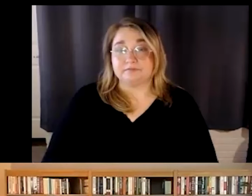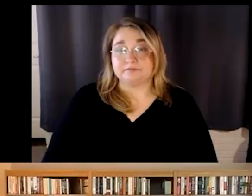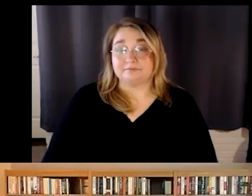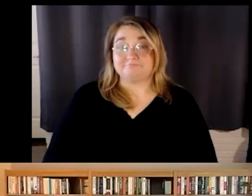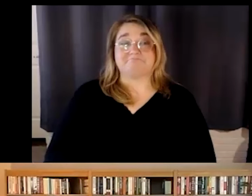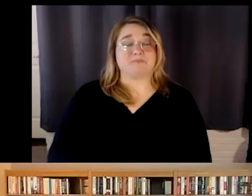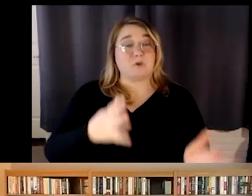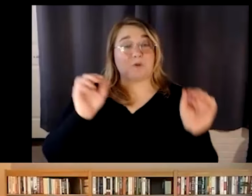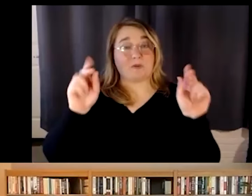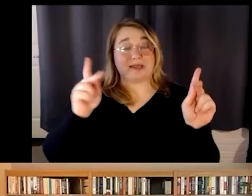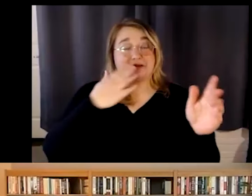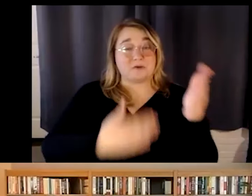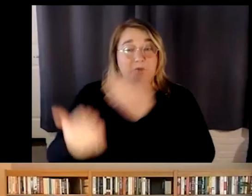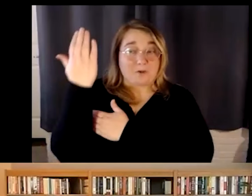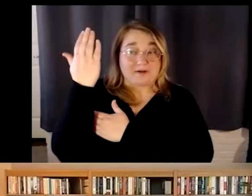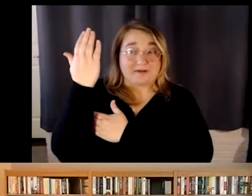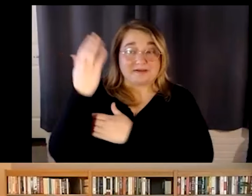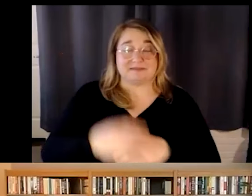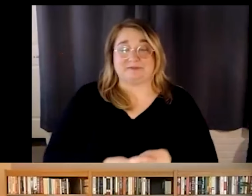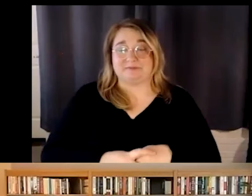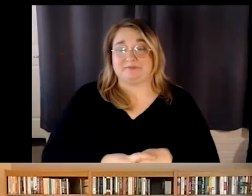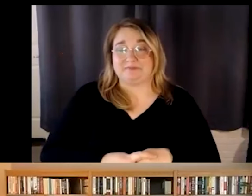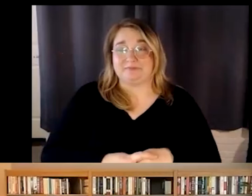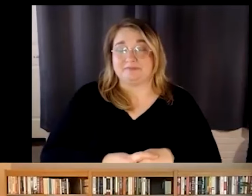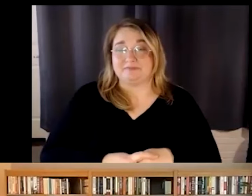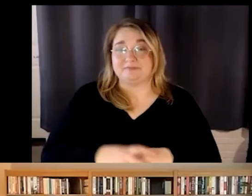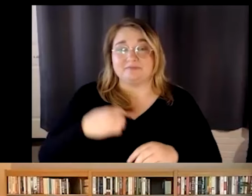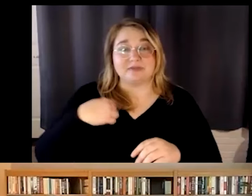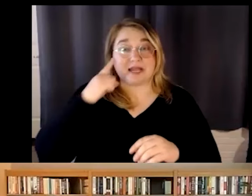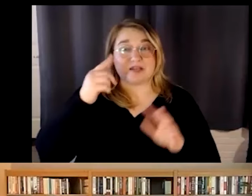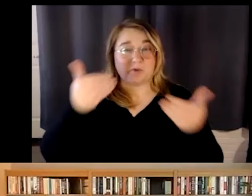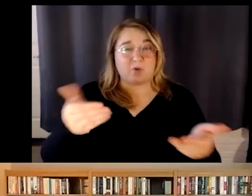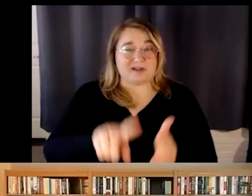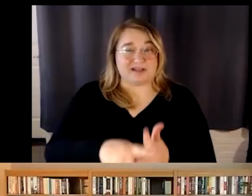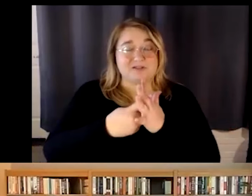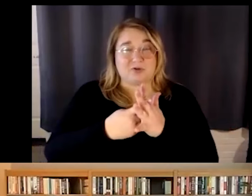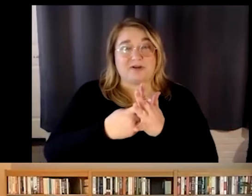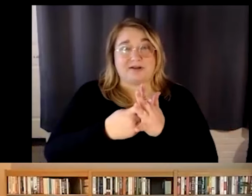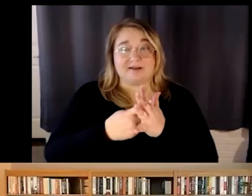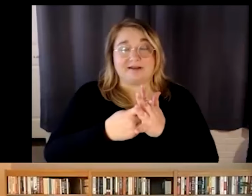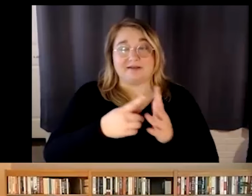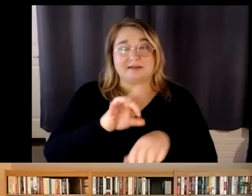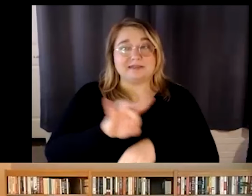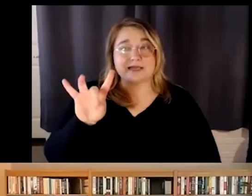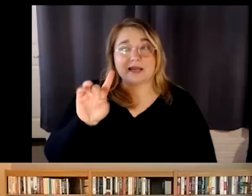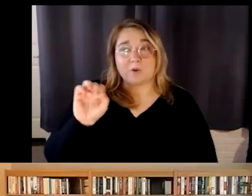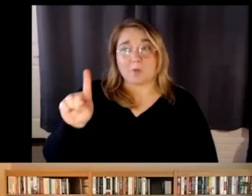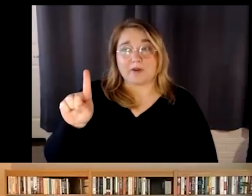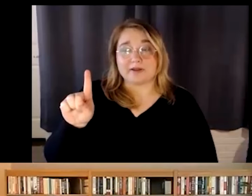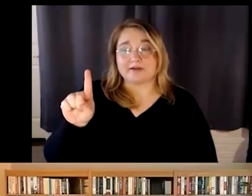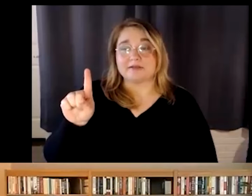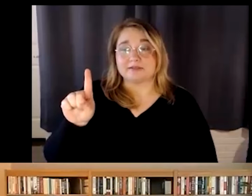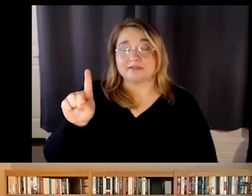Good morning. Good morning. I think we'll go ahead and get started. It's 8:01.